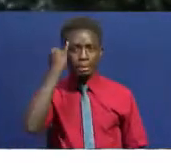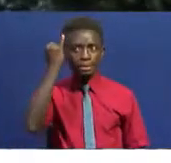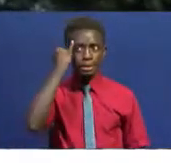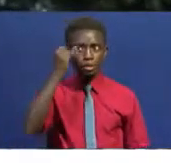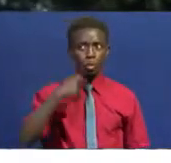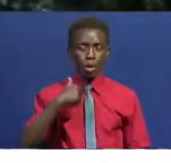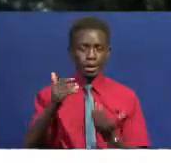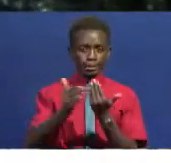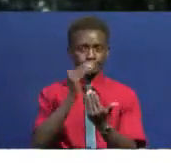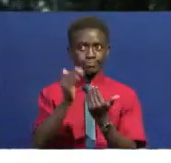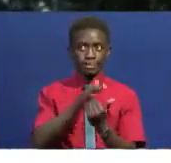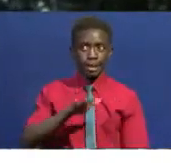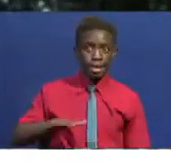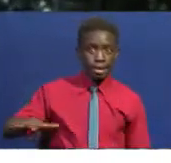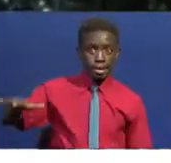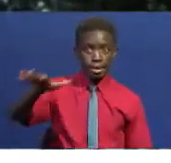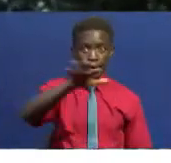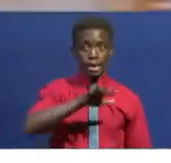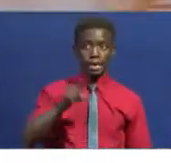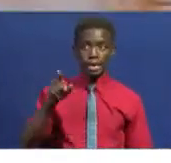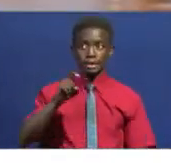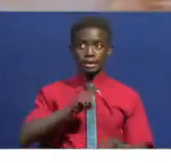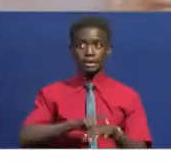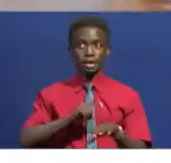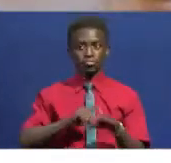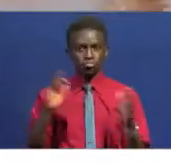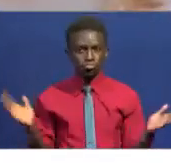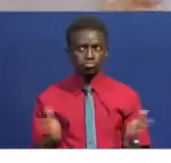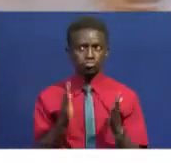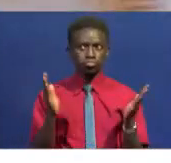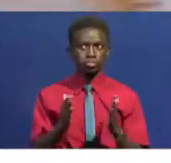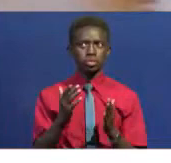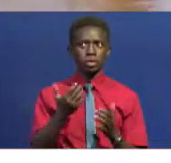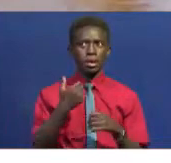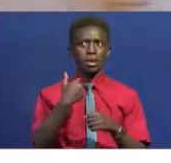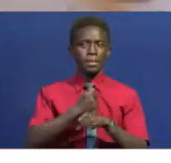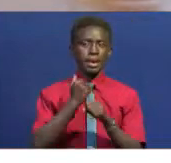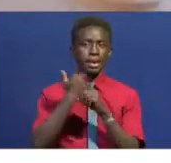the environment while promoting responsible travel.